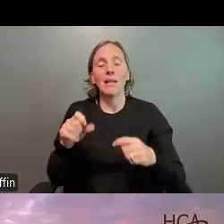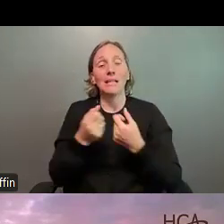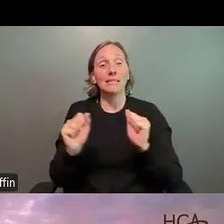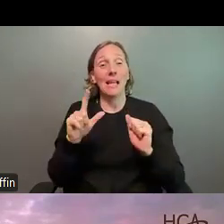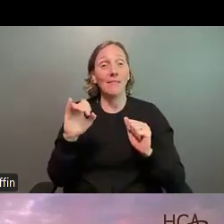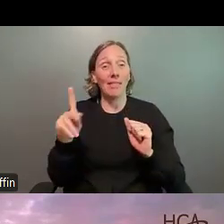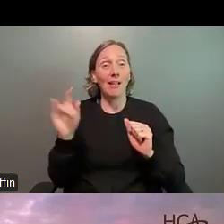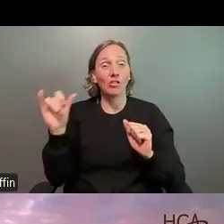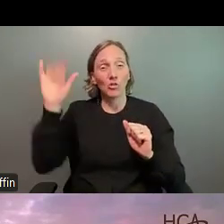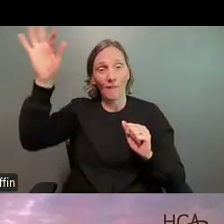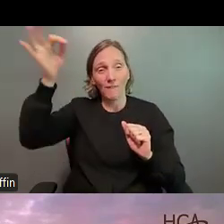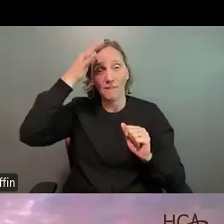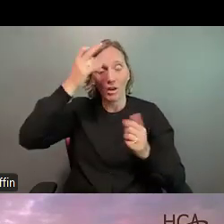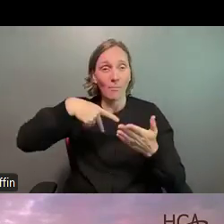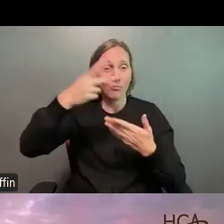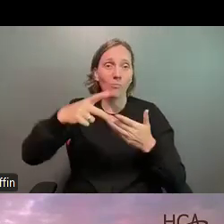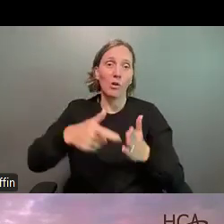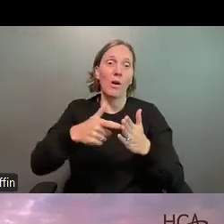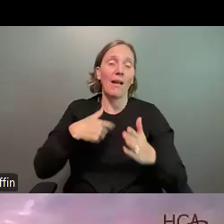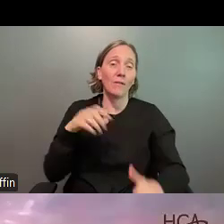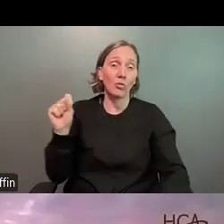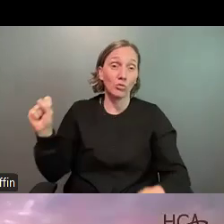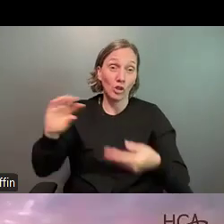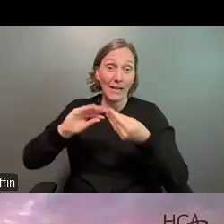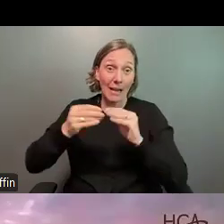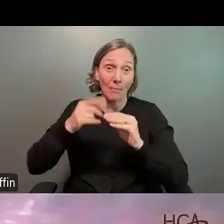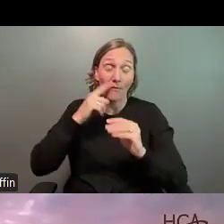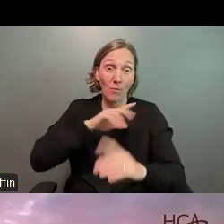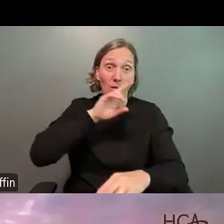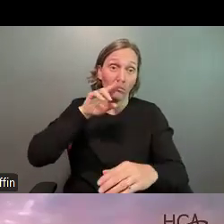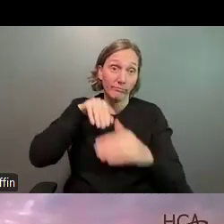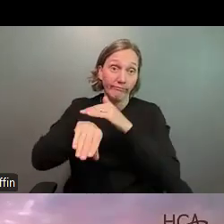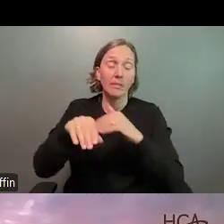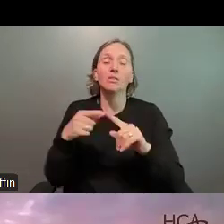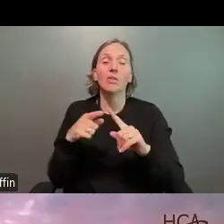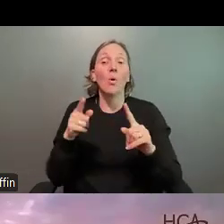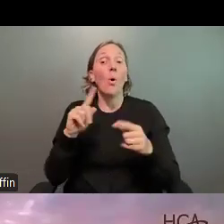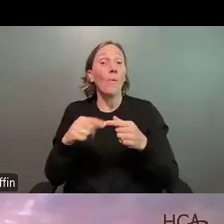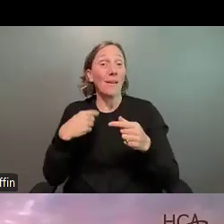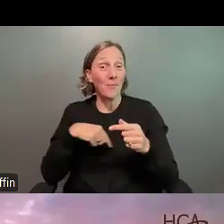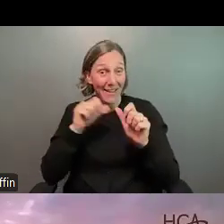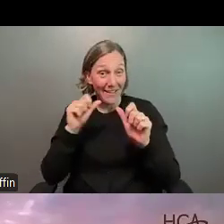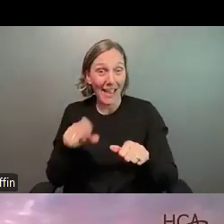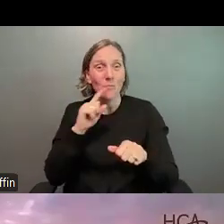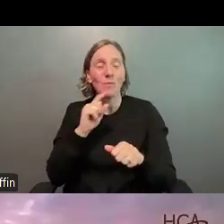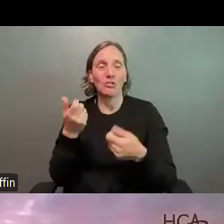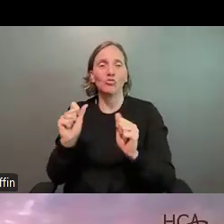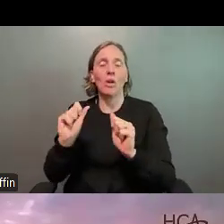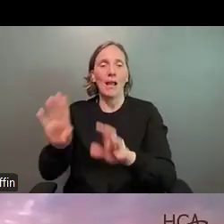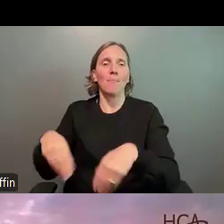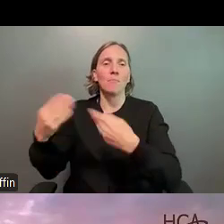that requires a social security number to enroll. But wherever we can, we're going to extend value-added benefits to the Apple Health